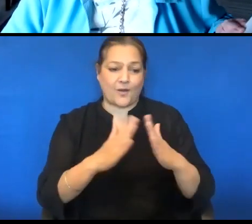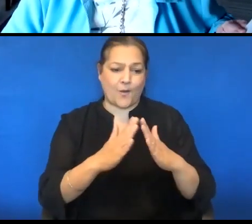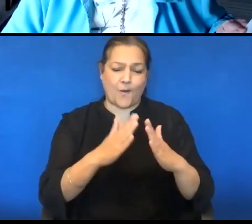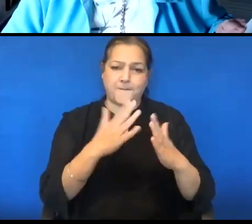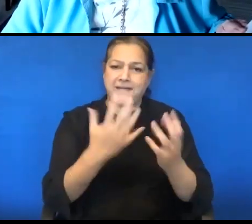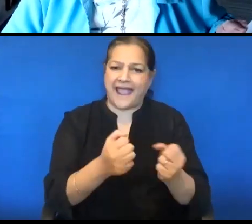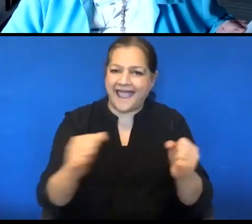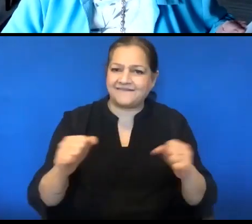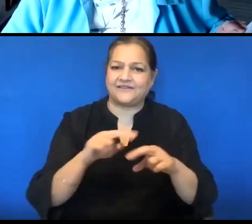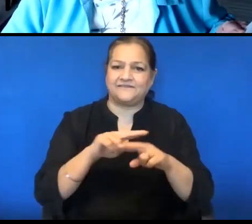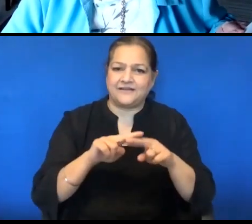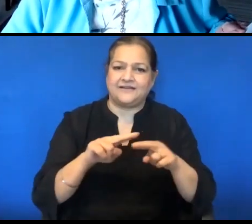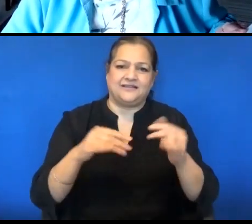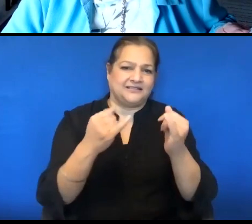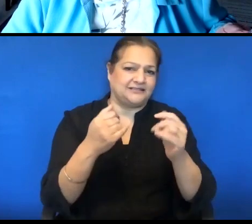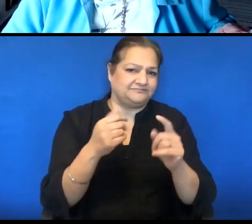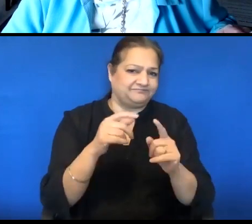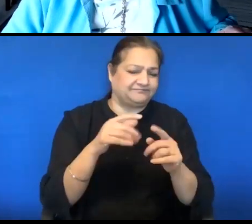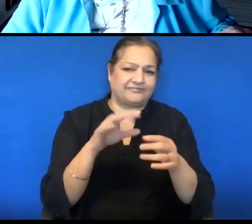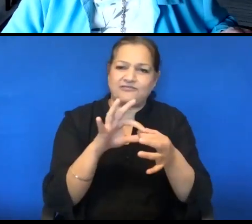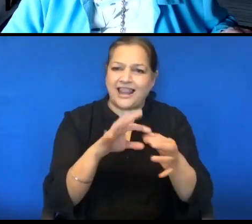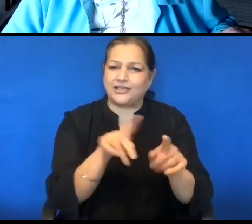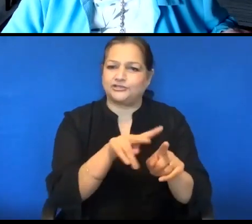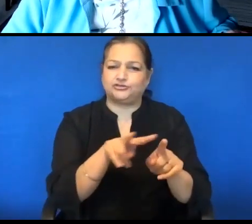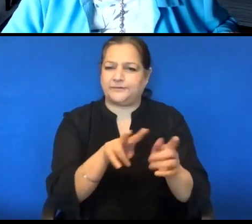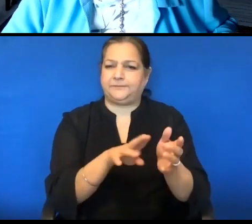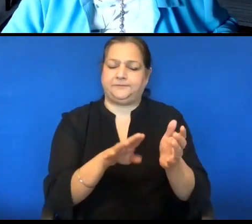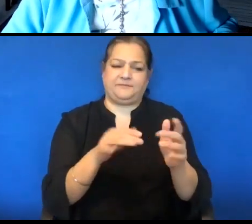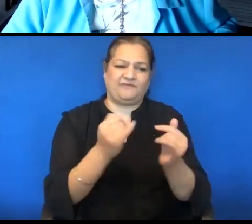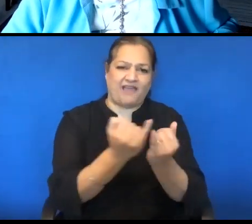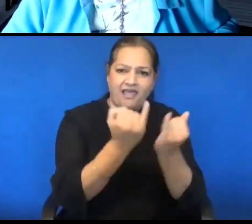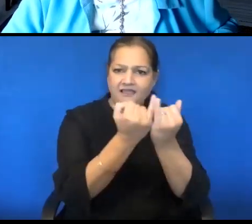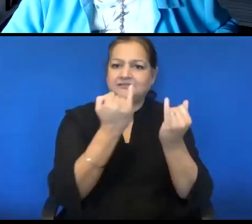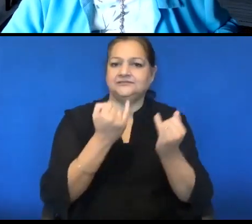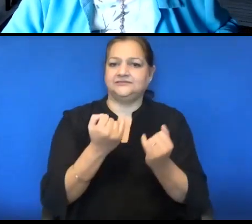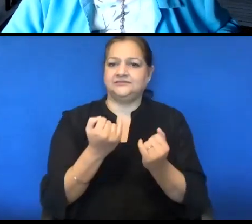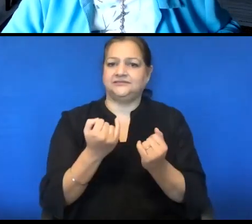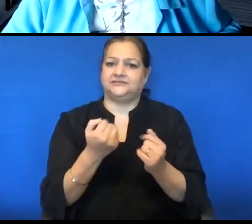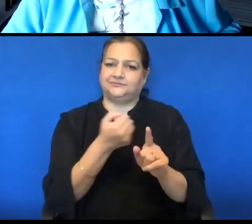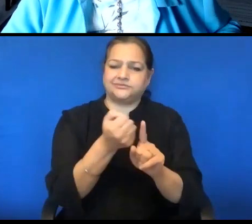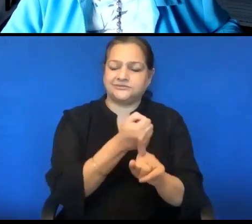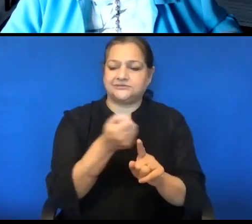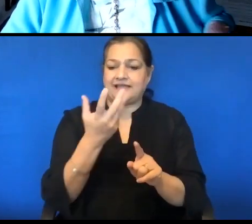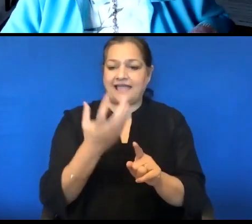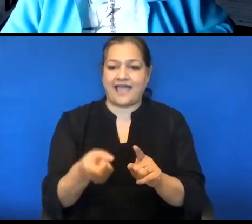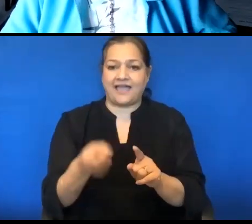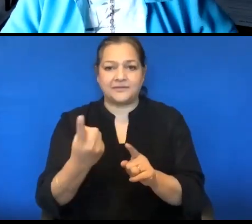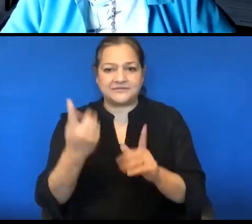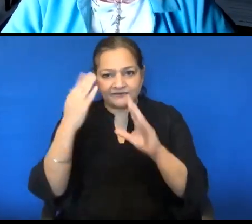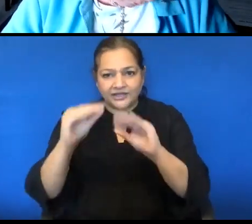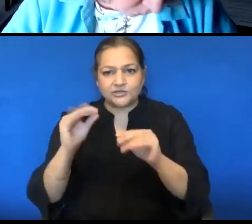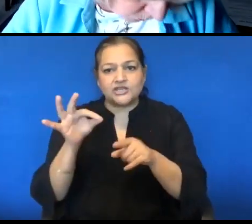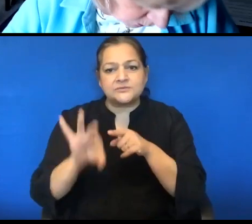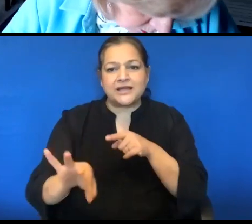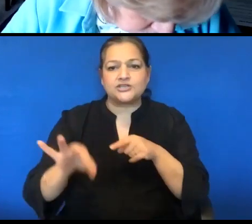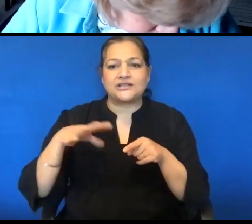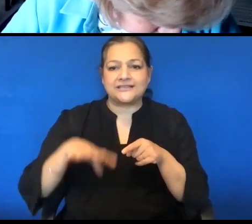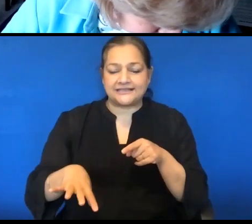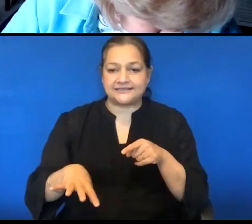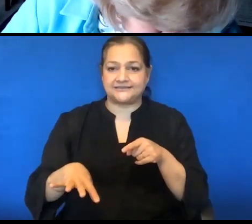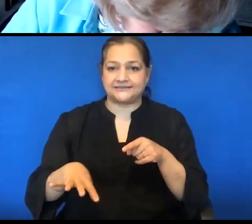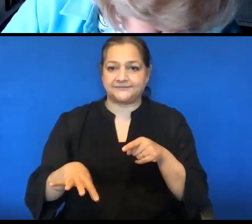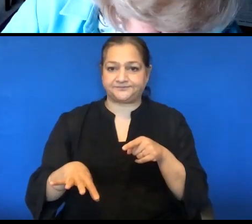them. They themselves often suffer from special educational needs. This is the one safe place that isn't school where they might